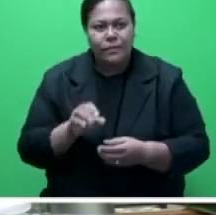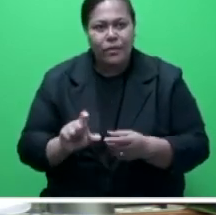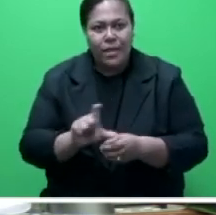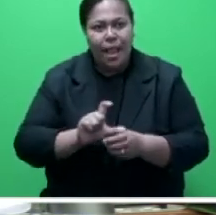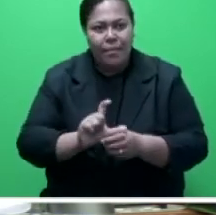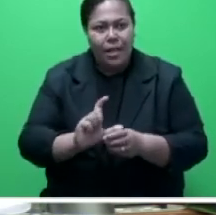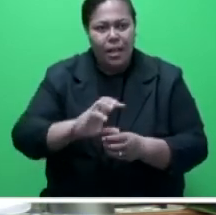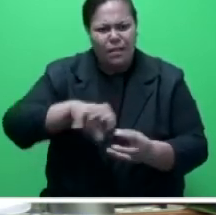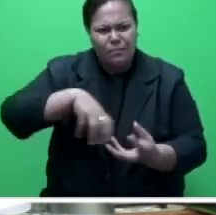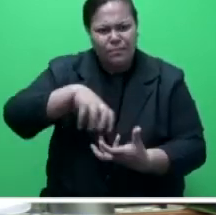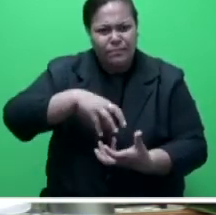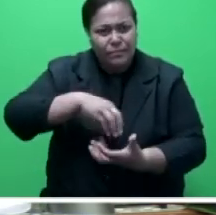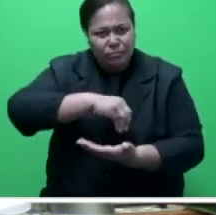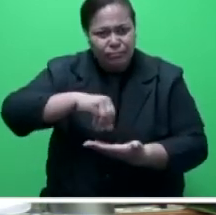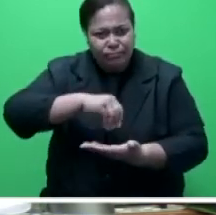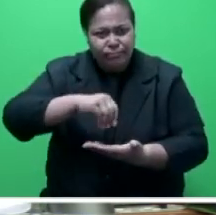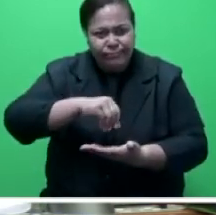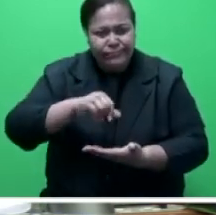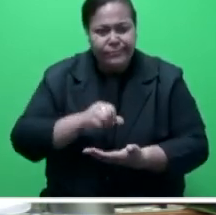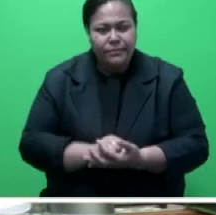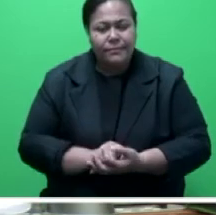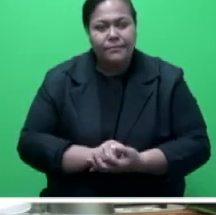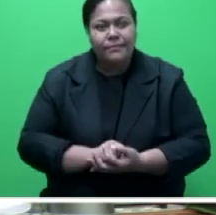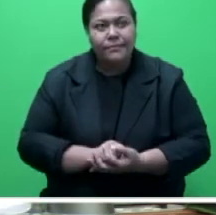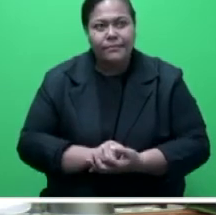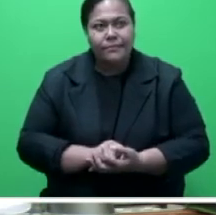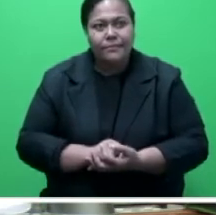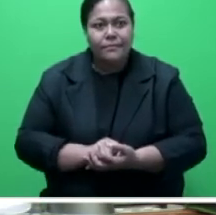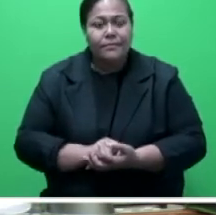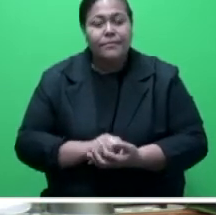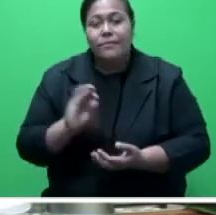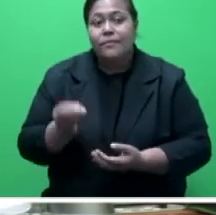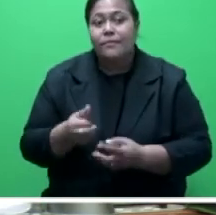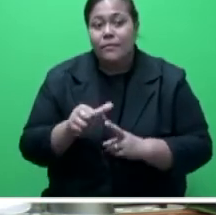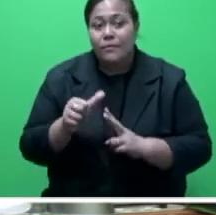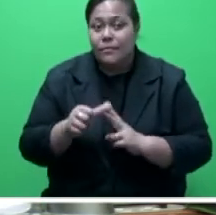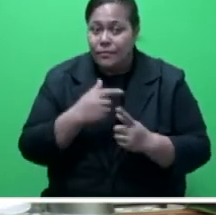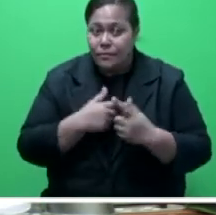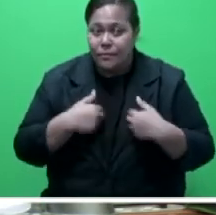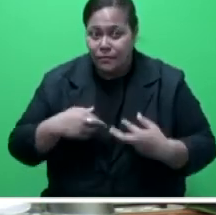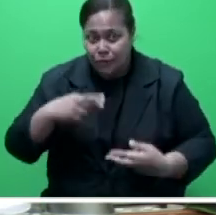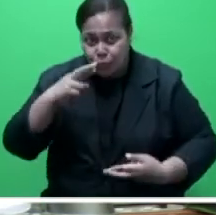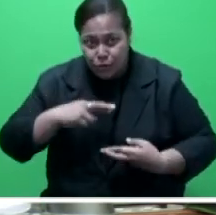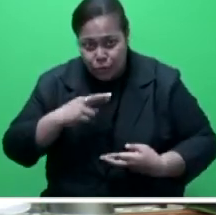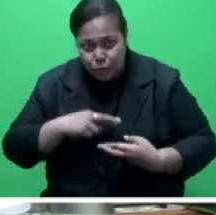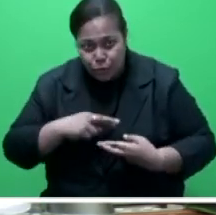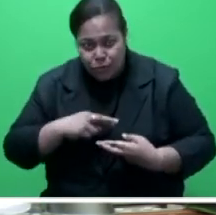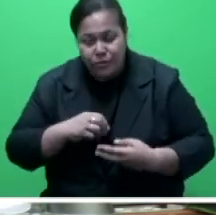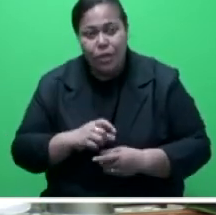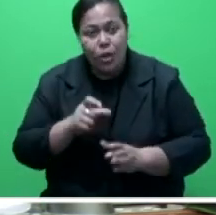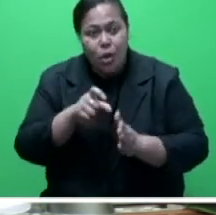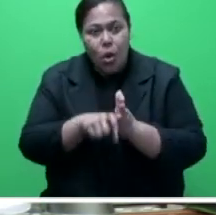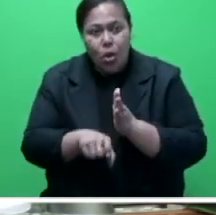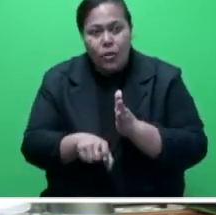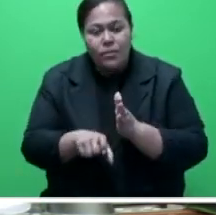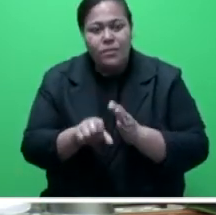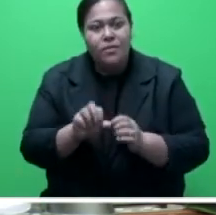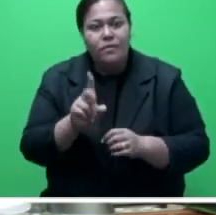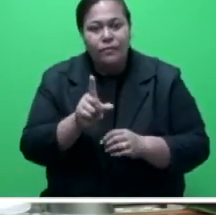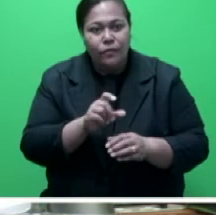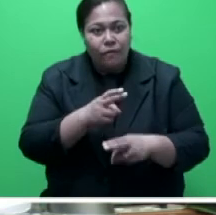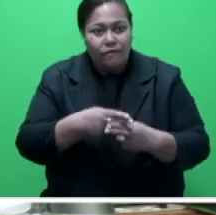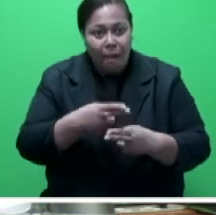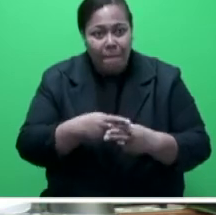supported by chemicals. So, Mr. Speaker, we will also be reducing the unit cost, where at the farm level, fertilizer is